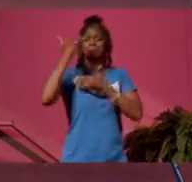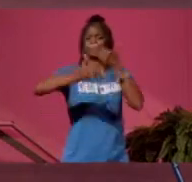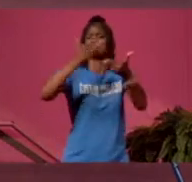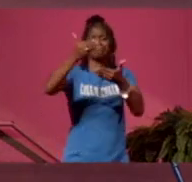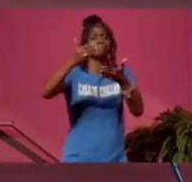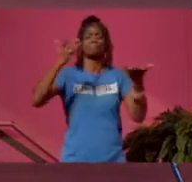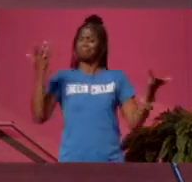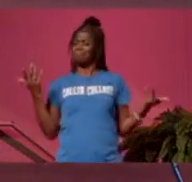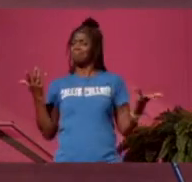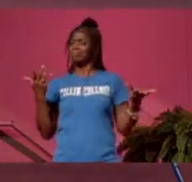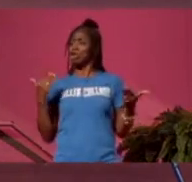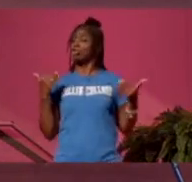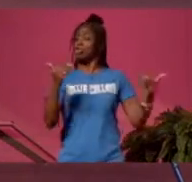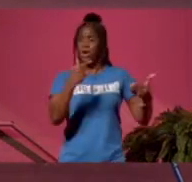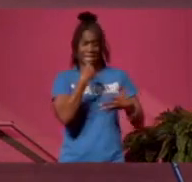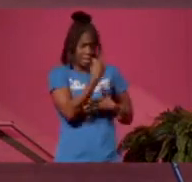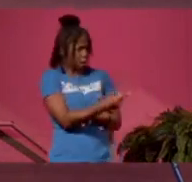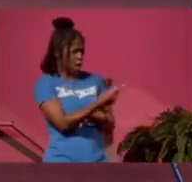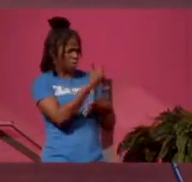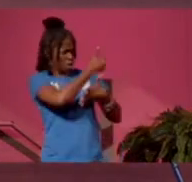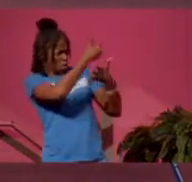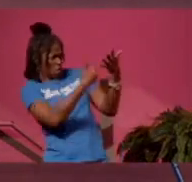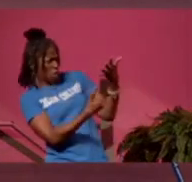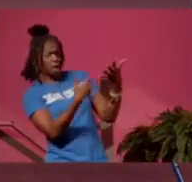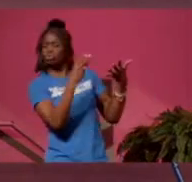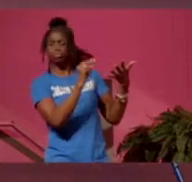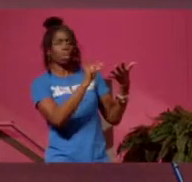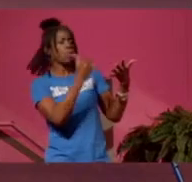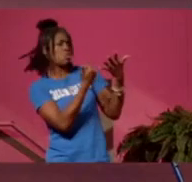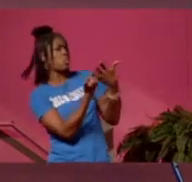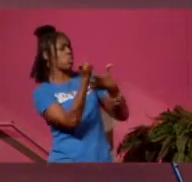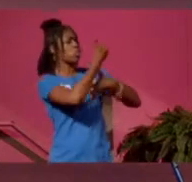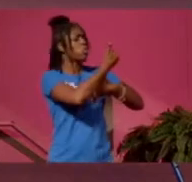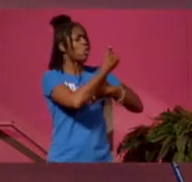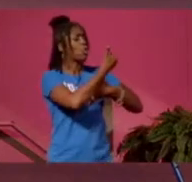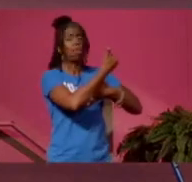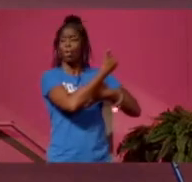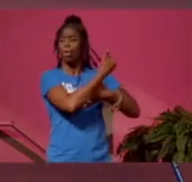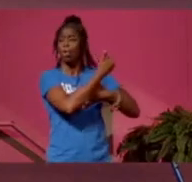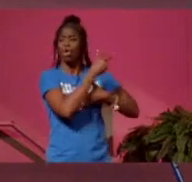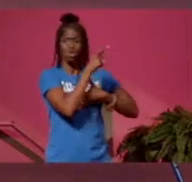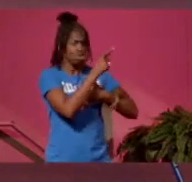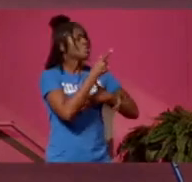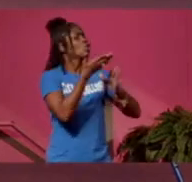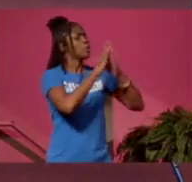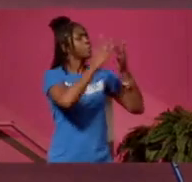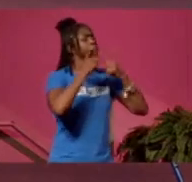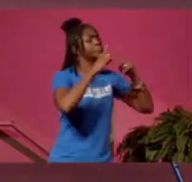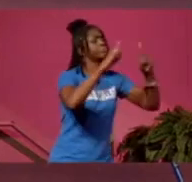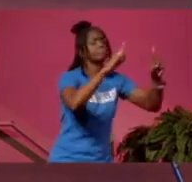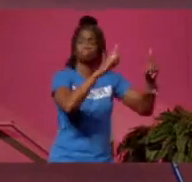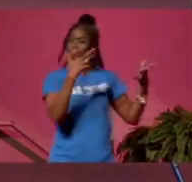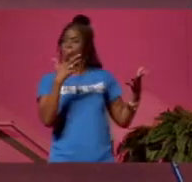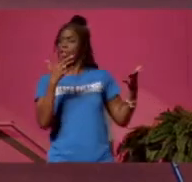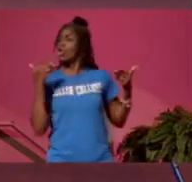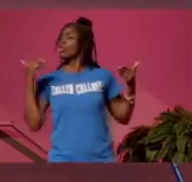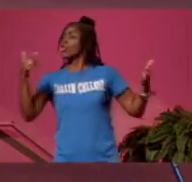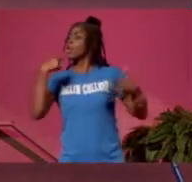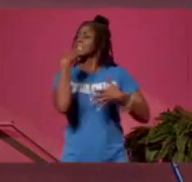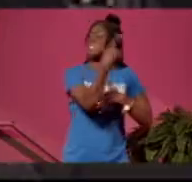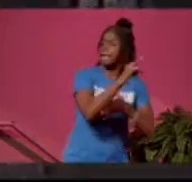them you are the head and not the tail. You're going to be a lender and not a borrower. Come on, tell